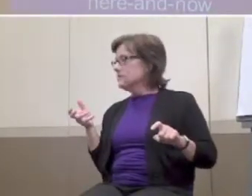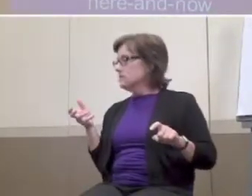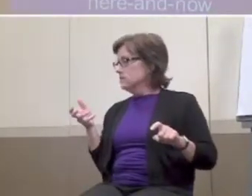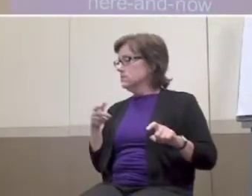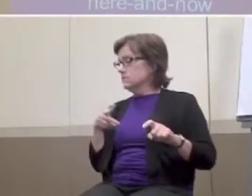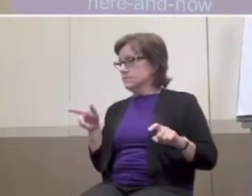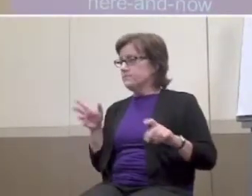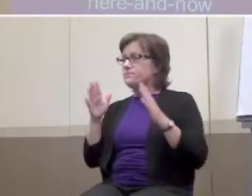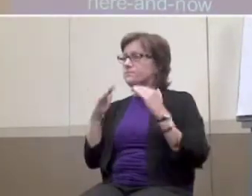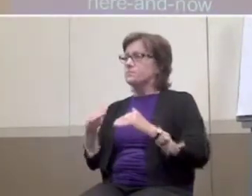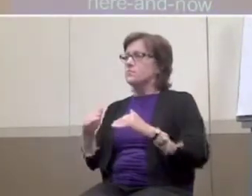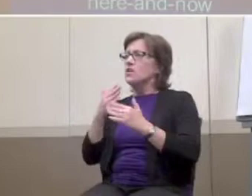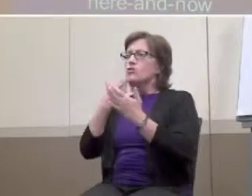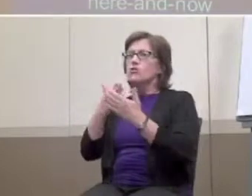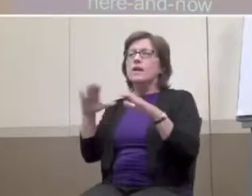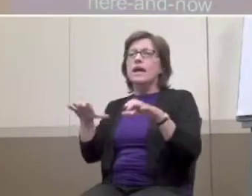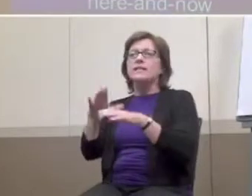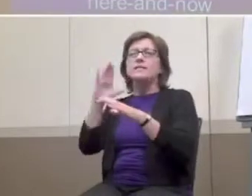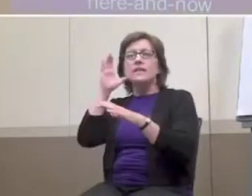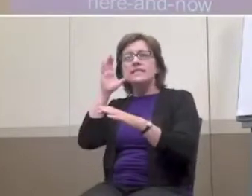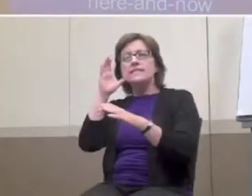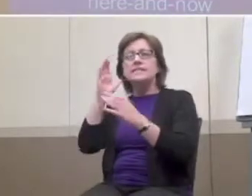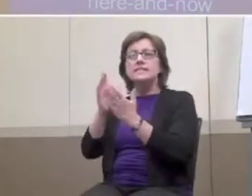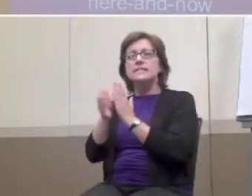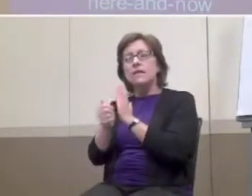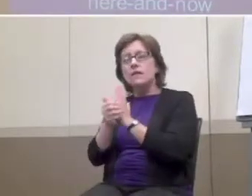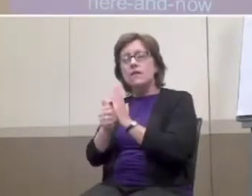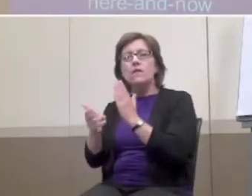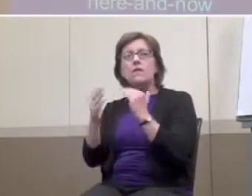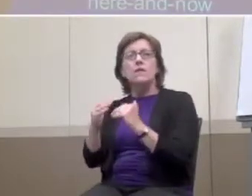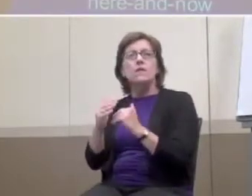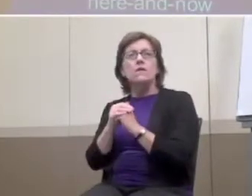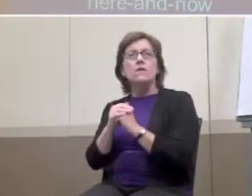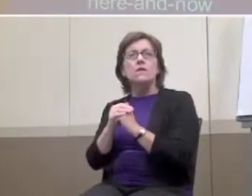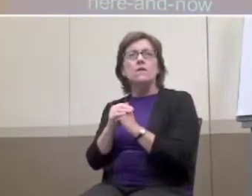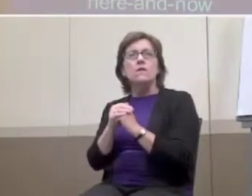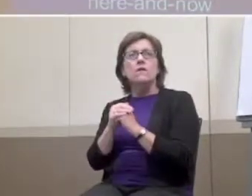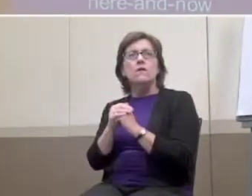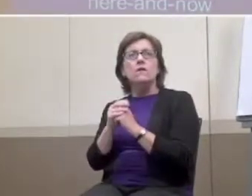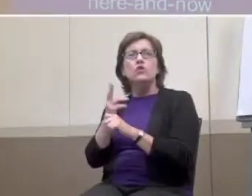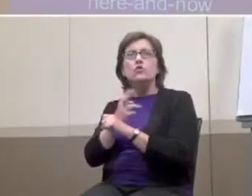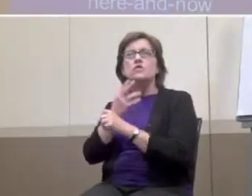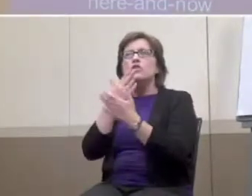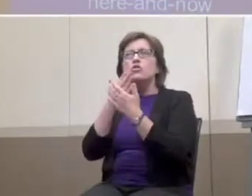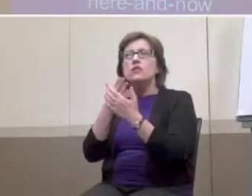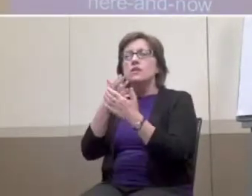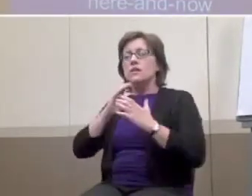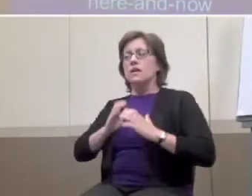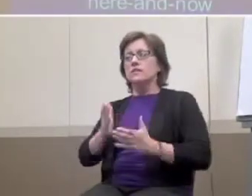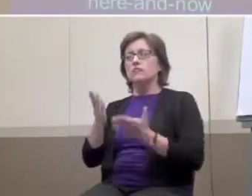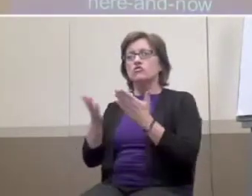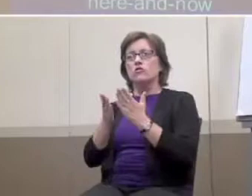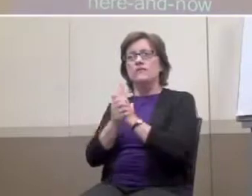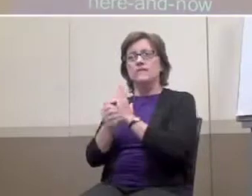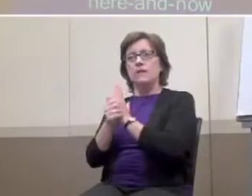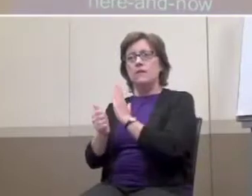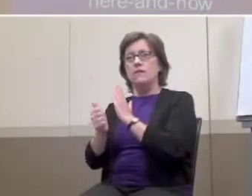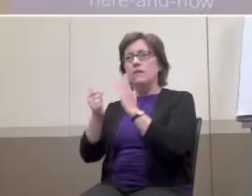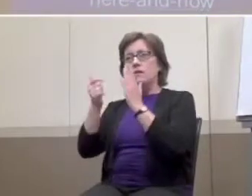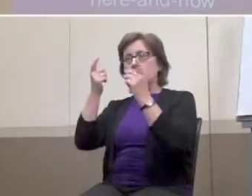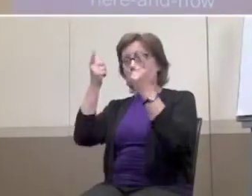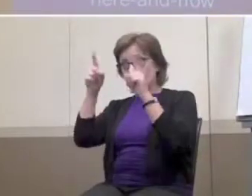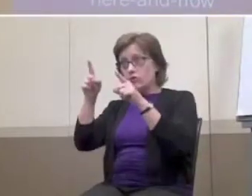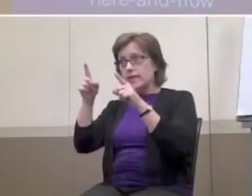active listening skills. And then we last talked about using good customer service skills, which is that agree with